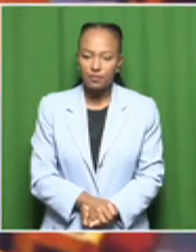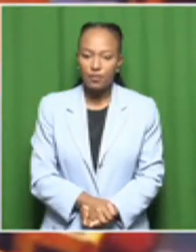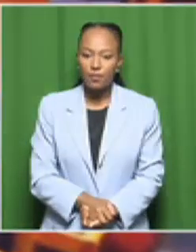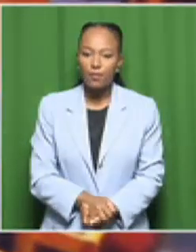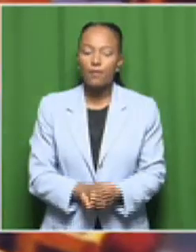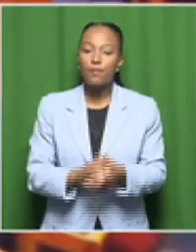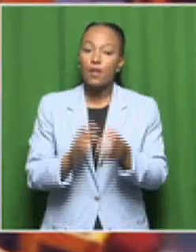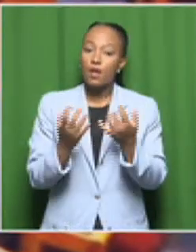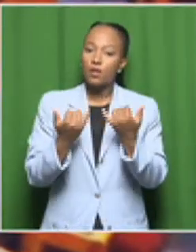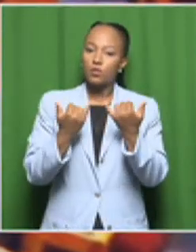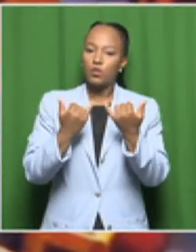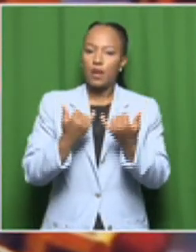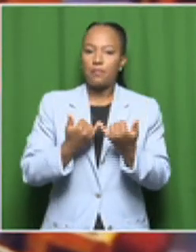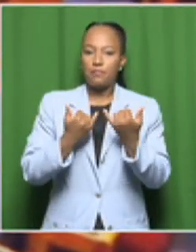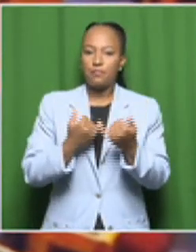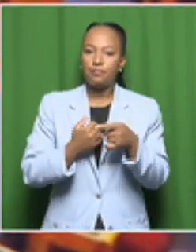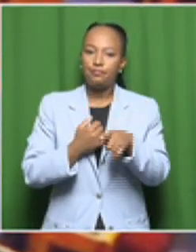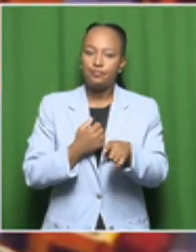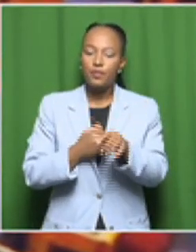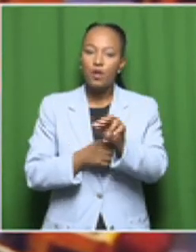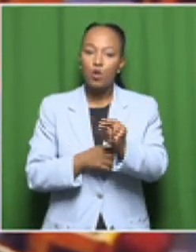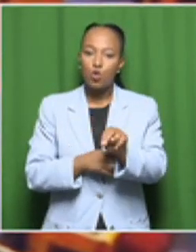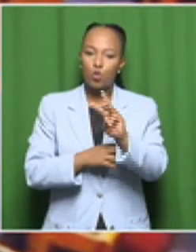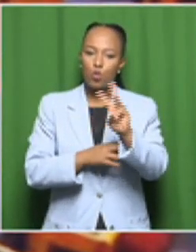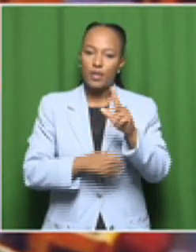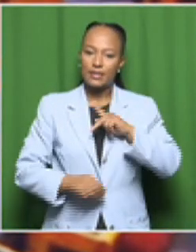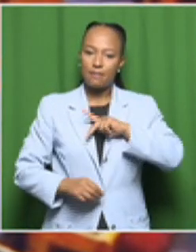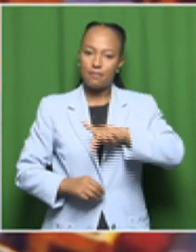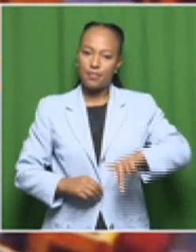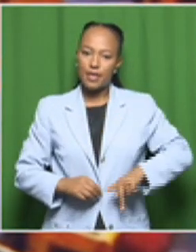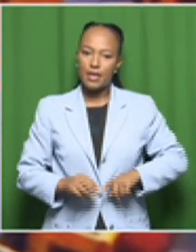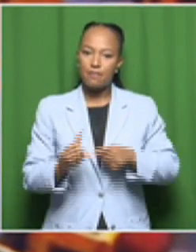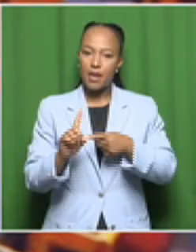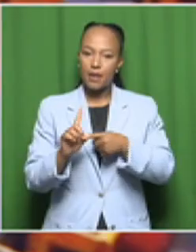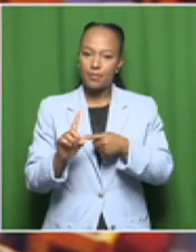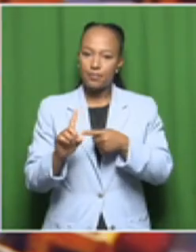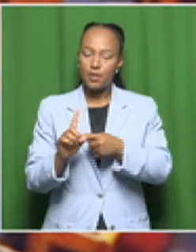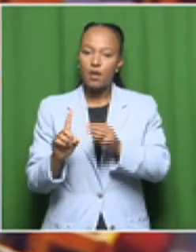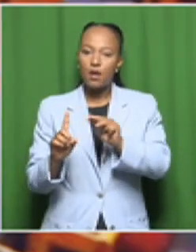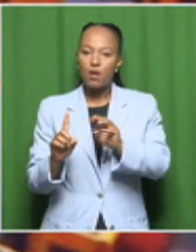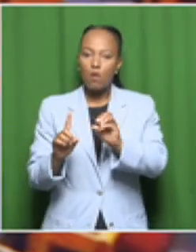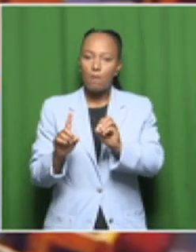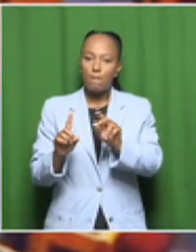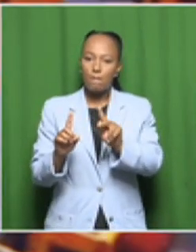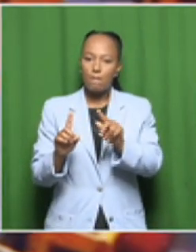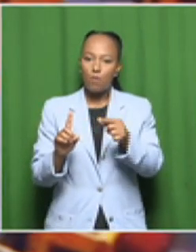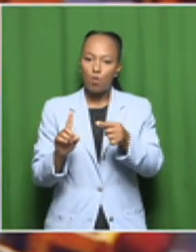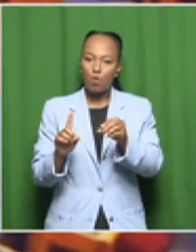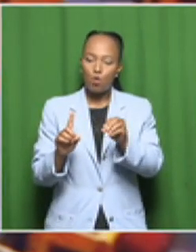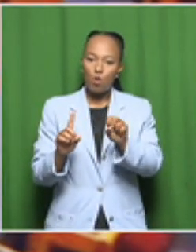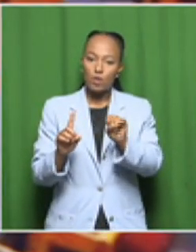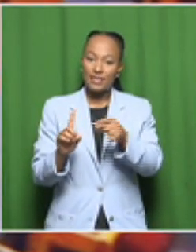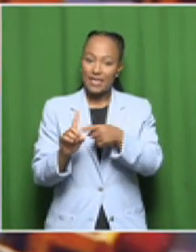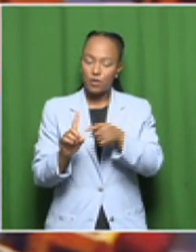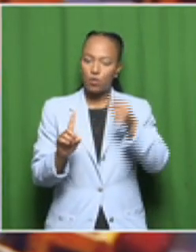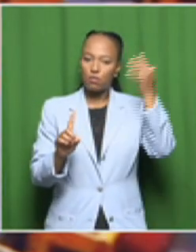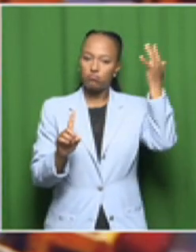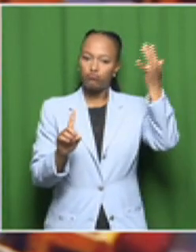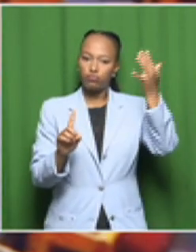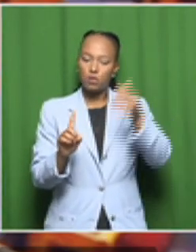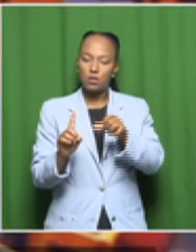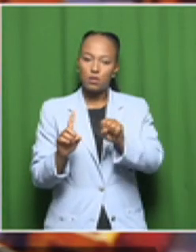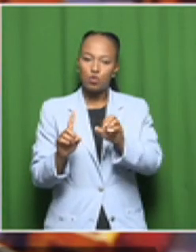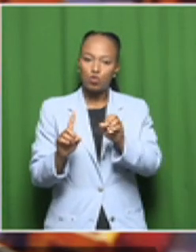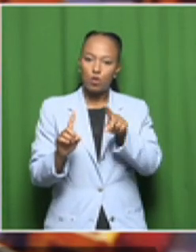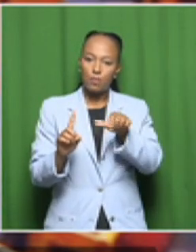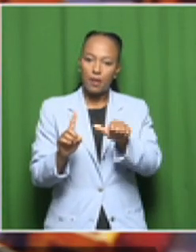Well, in today's State of the Province address by Northwest Premier Lazarus Mokgosi, residents in the Ramotshere Moiloa